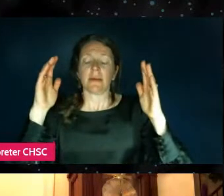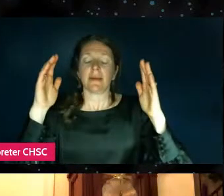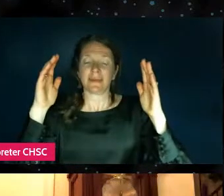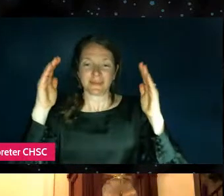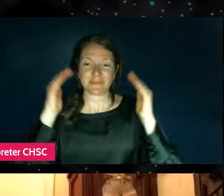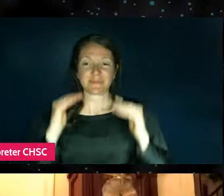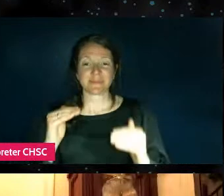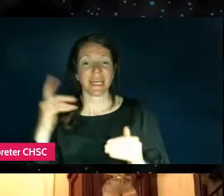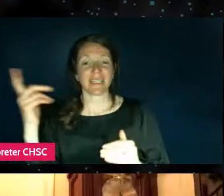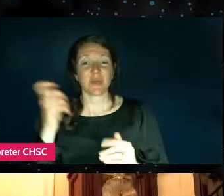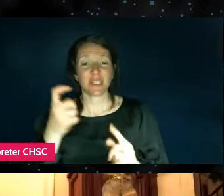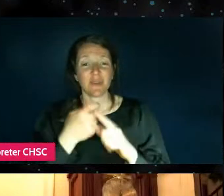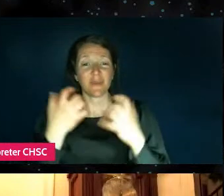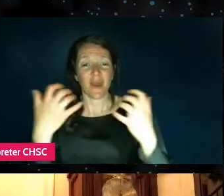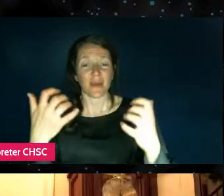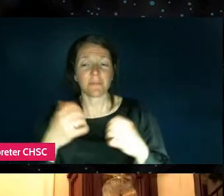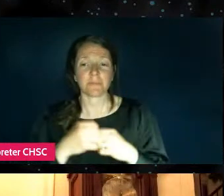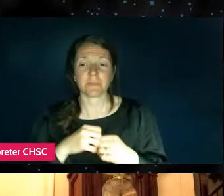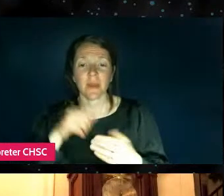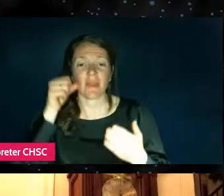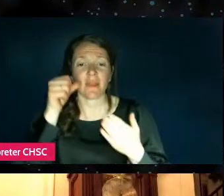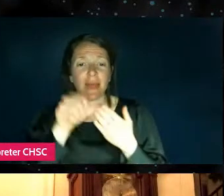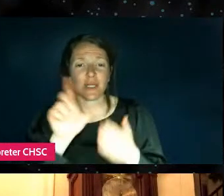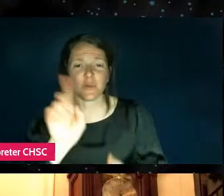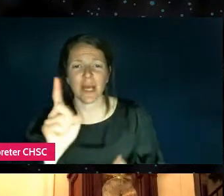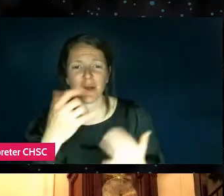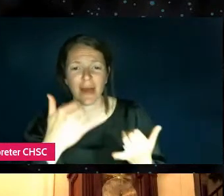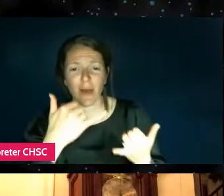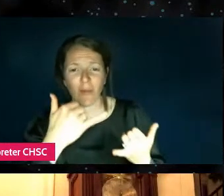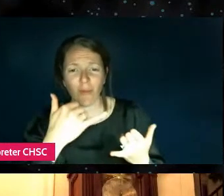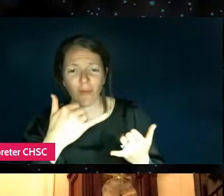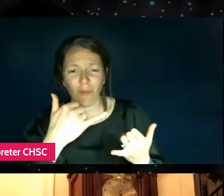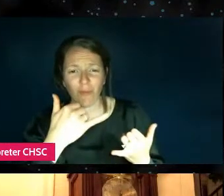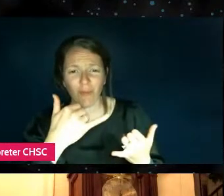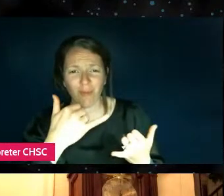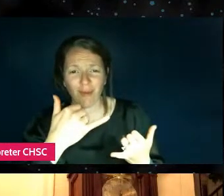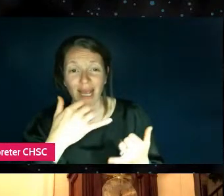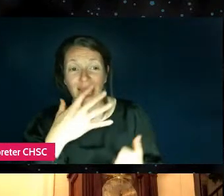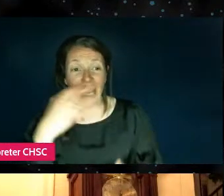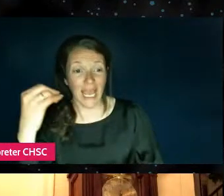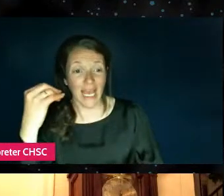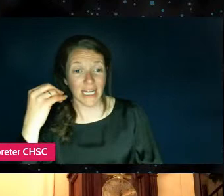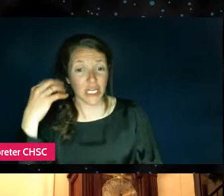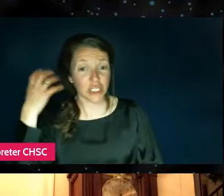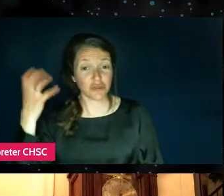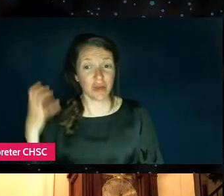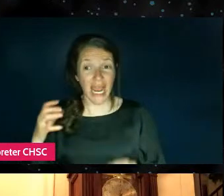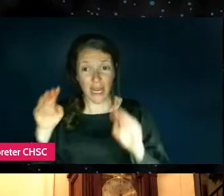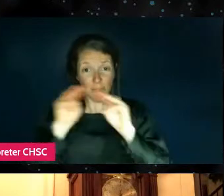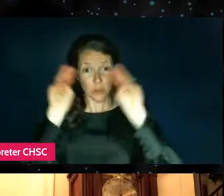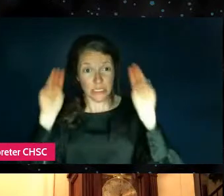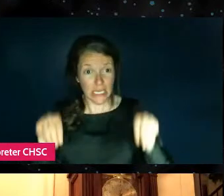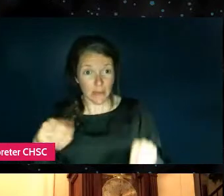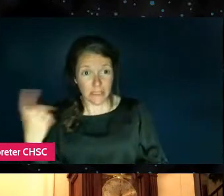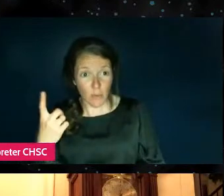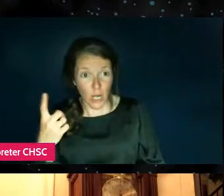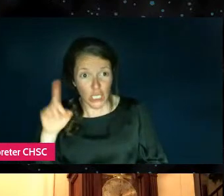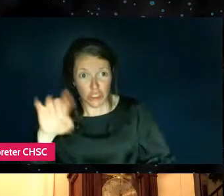audience. Where are the letters now, from Lawrence? And is there a drag museum somewhere? There's